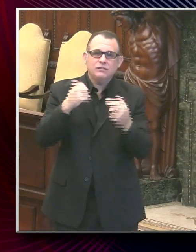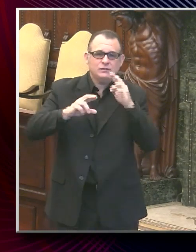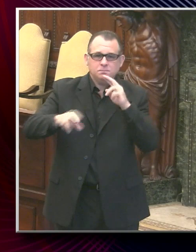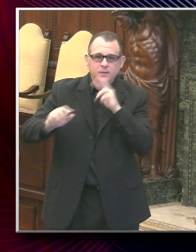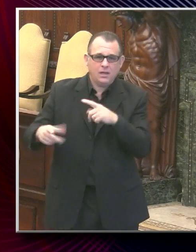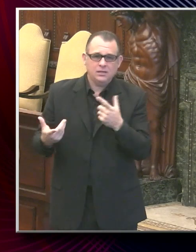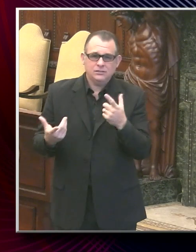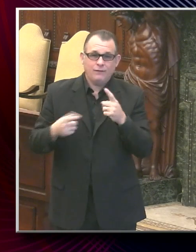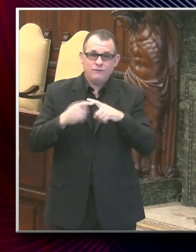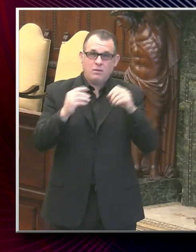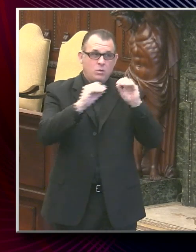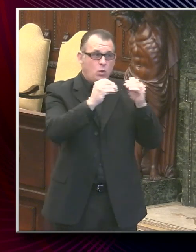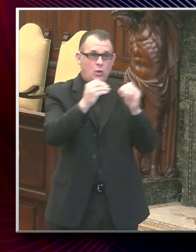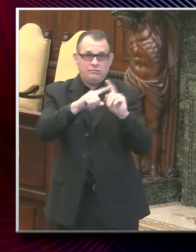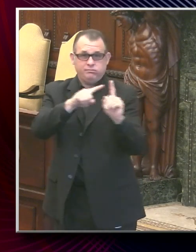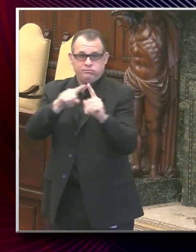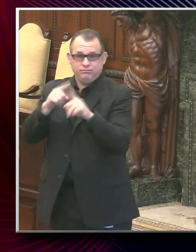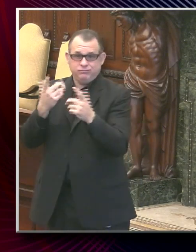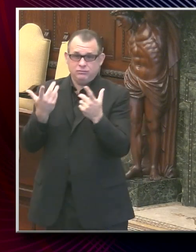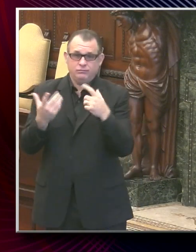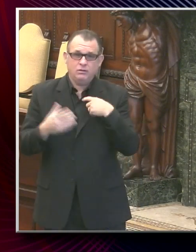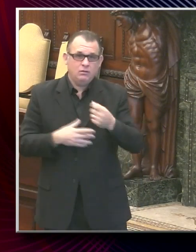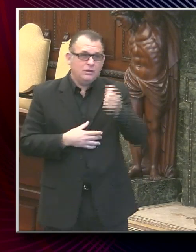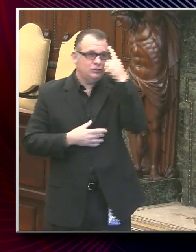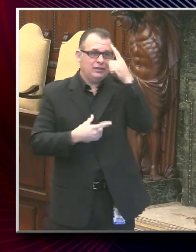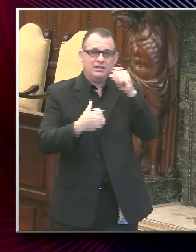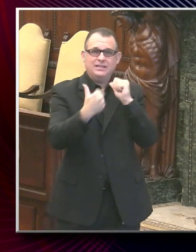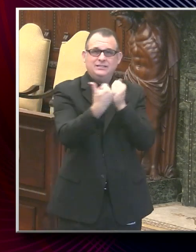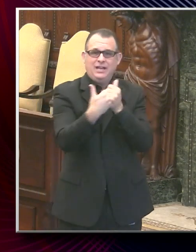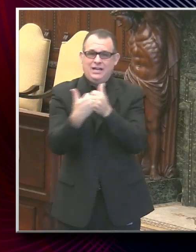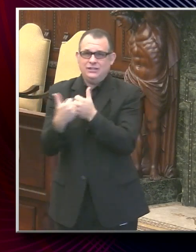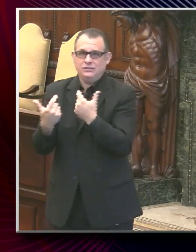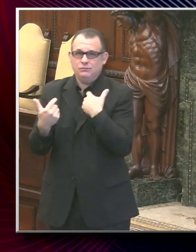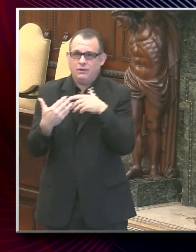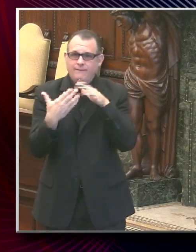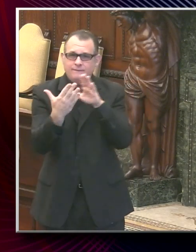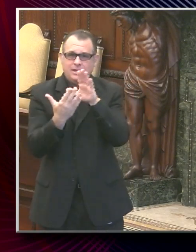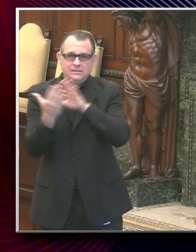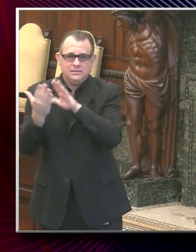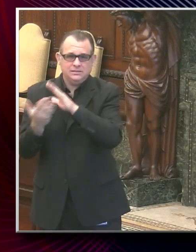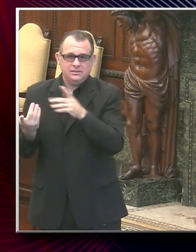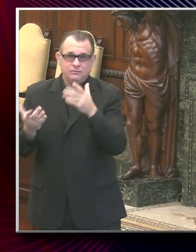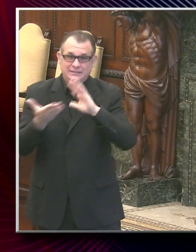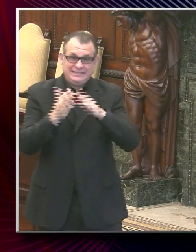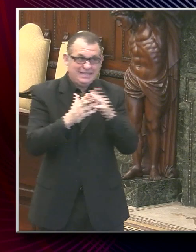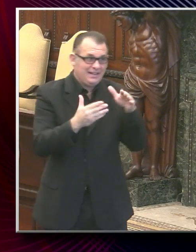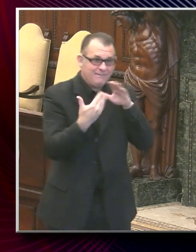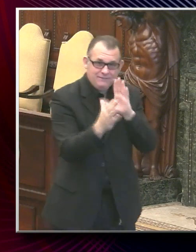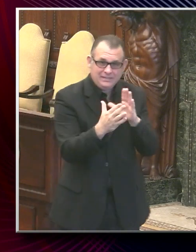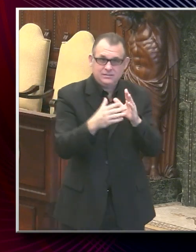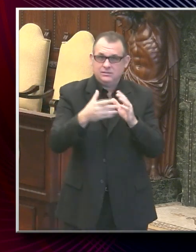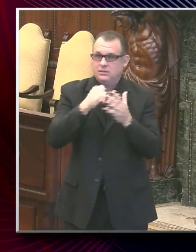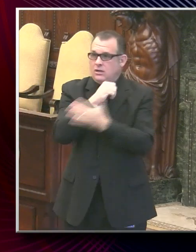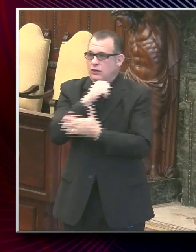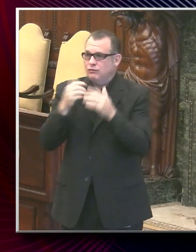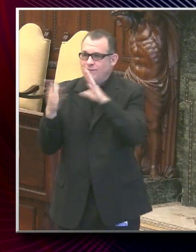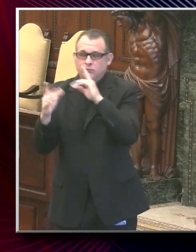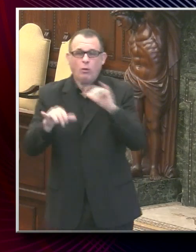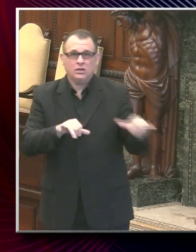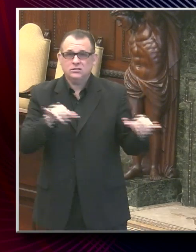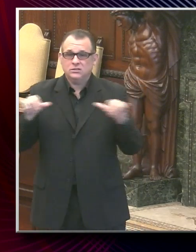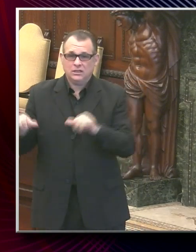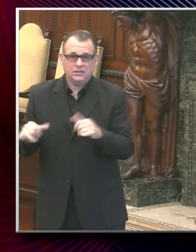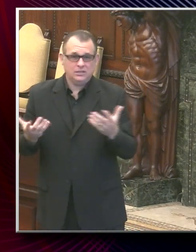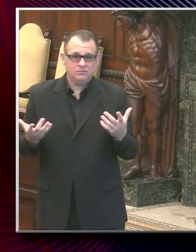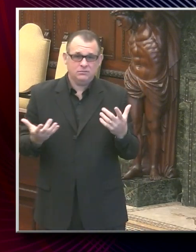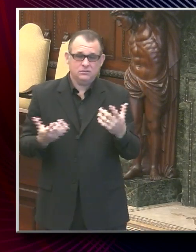organizer understands the challenges that both the city is facing, our country is facing, and they want to do the right thing. I think none of us are happy